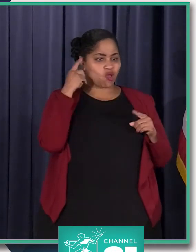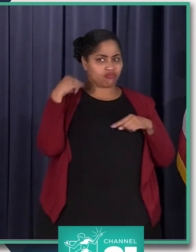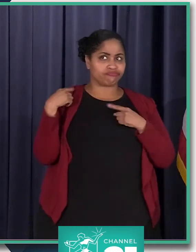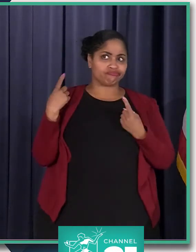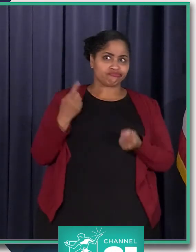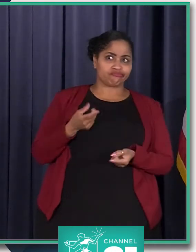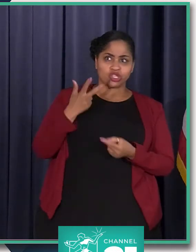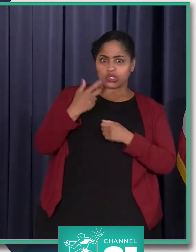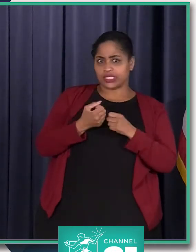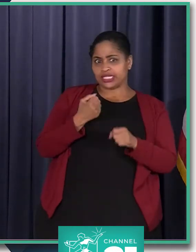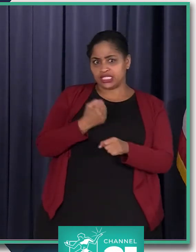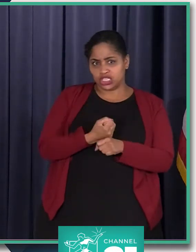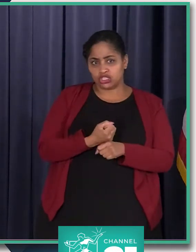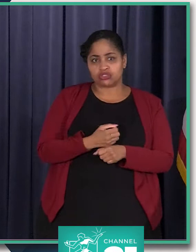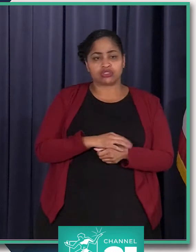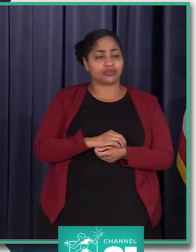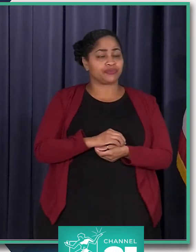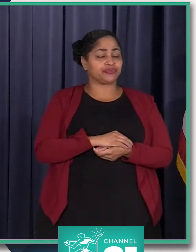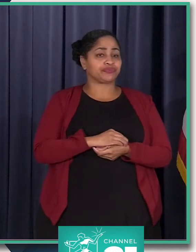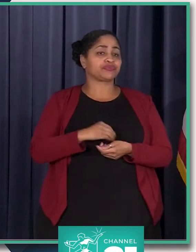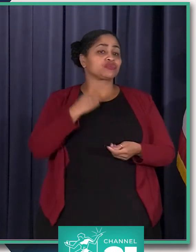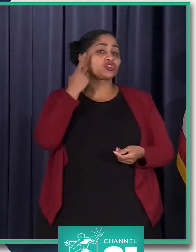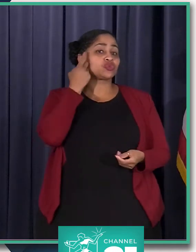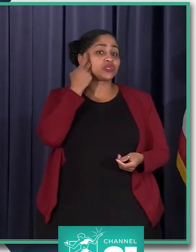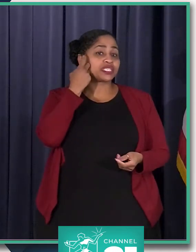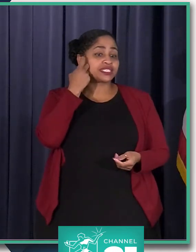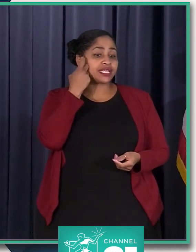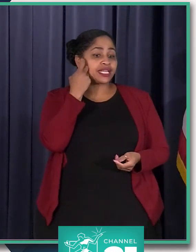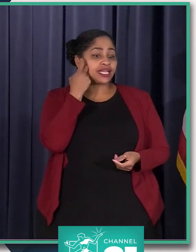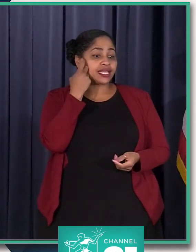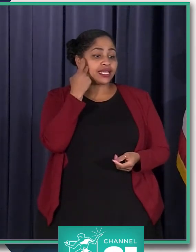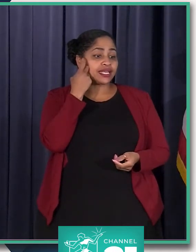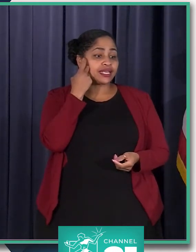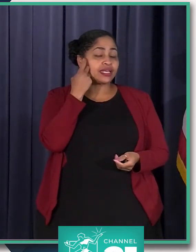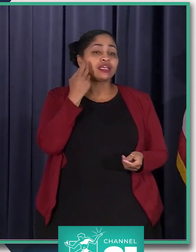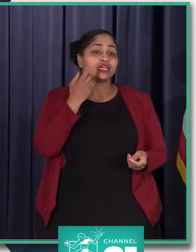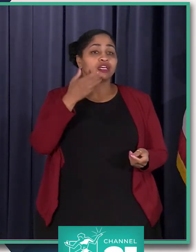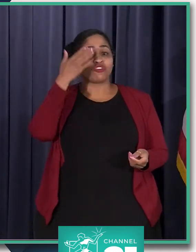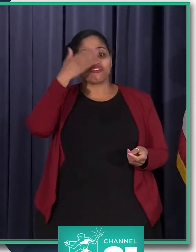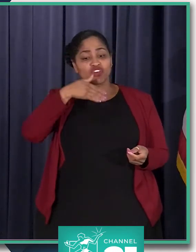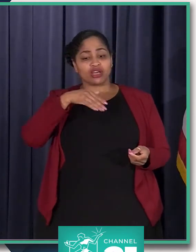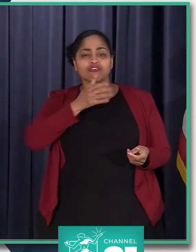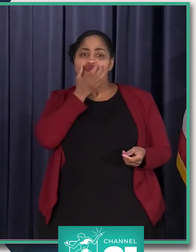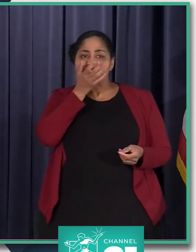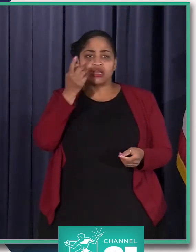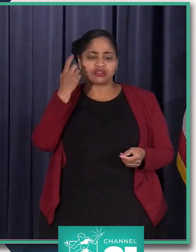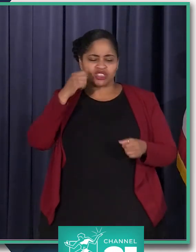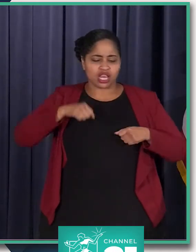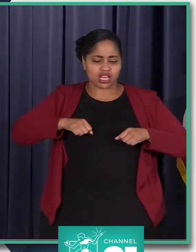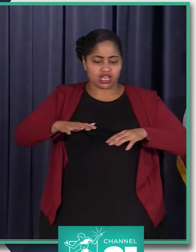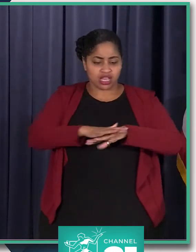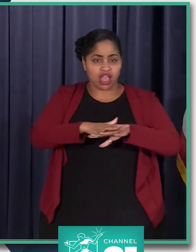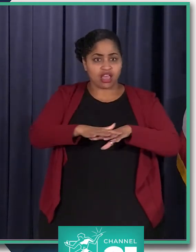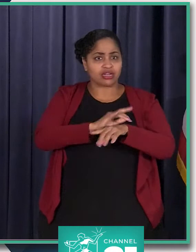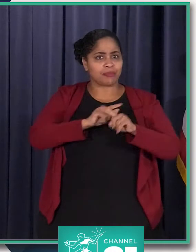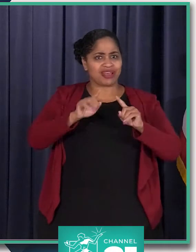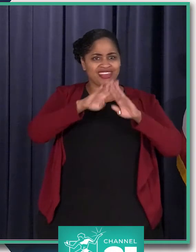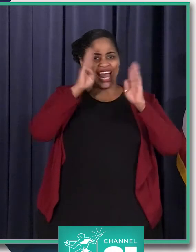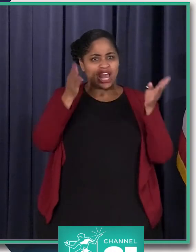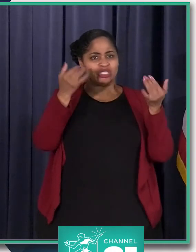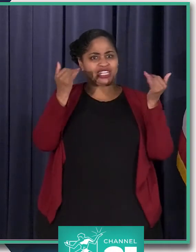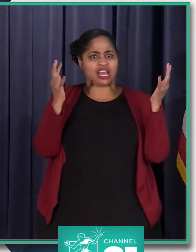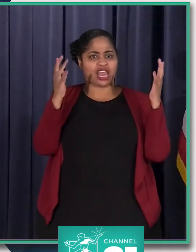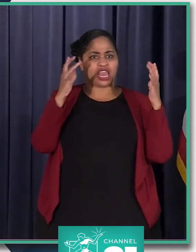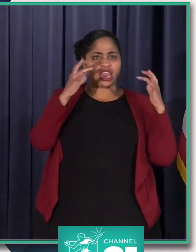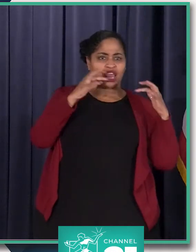last 3 years. Now, recently, the front of the grass was cut, but the house is falling in.